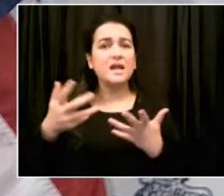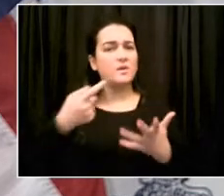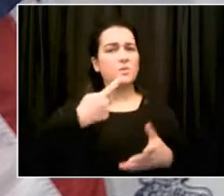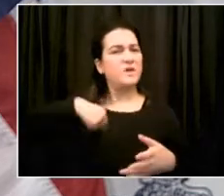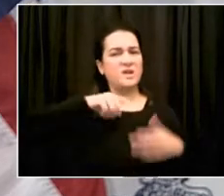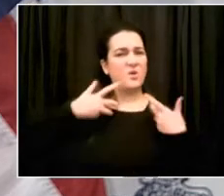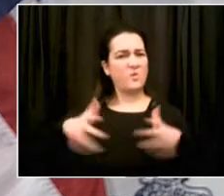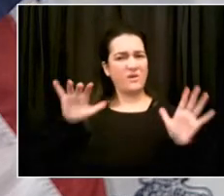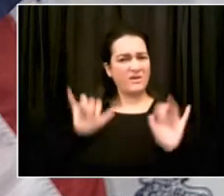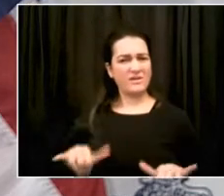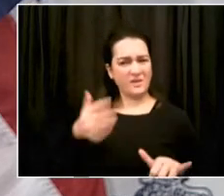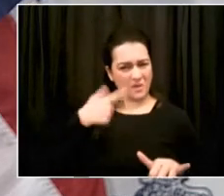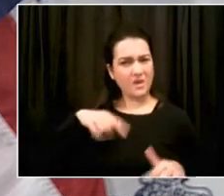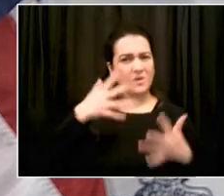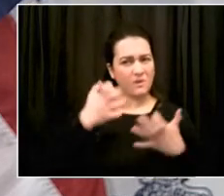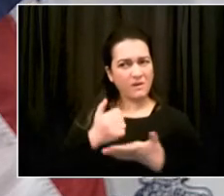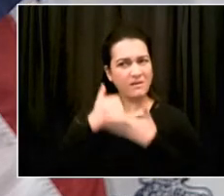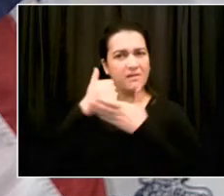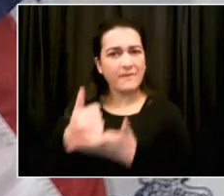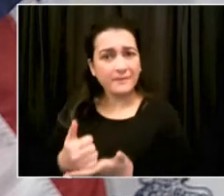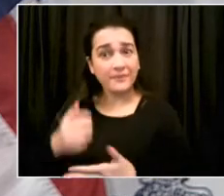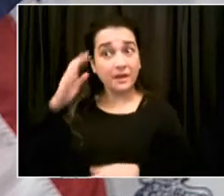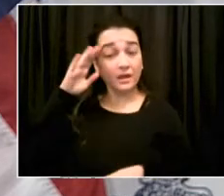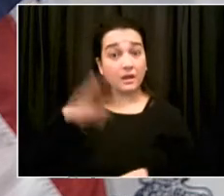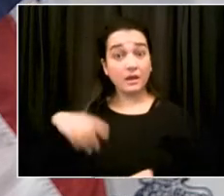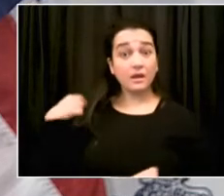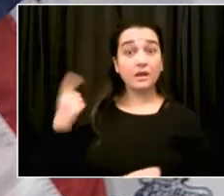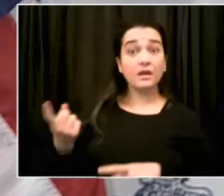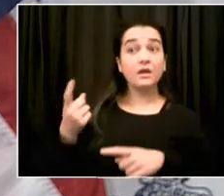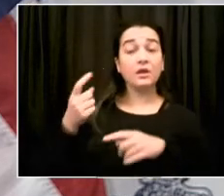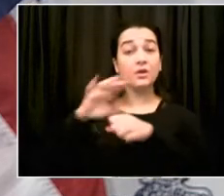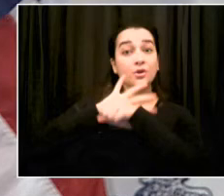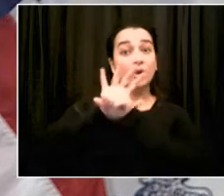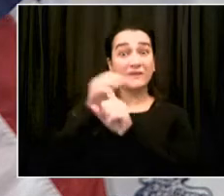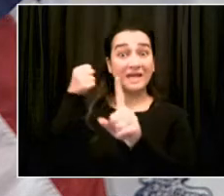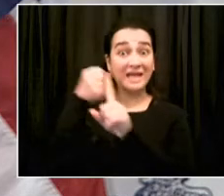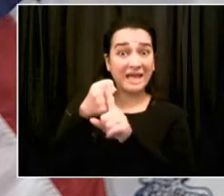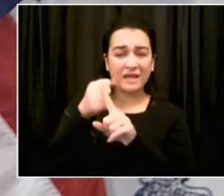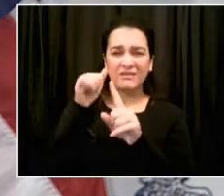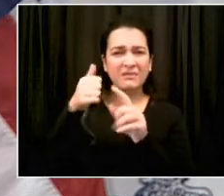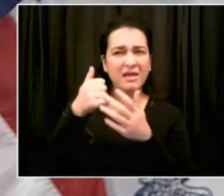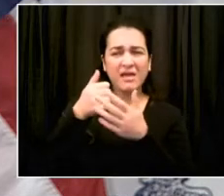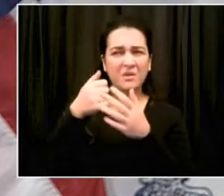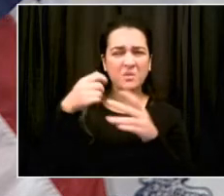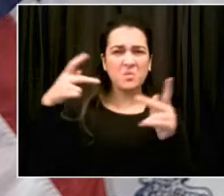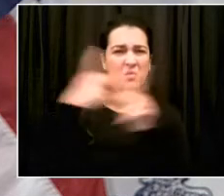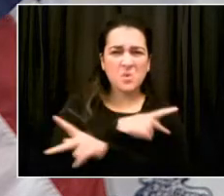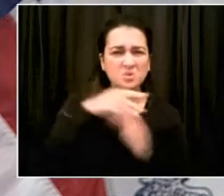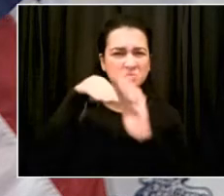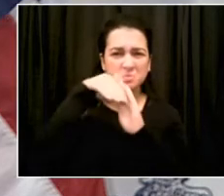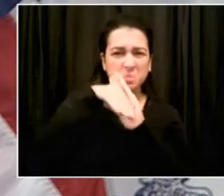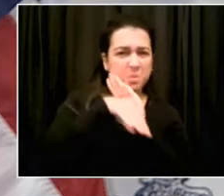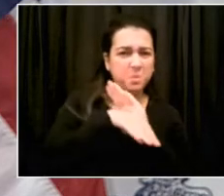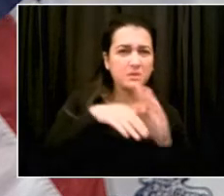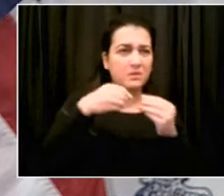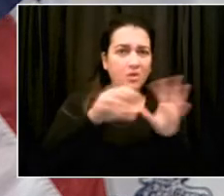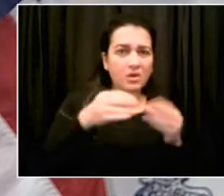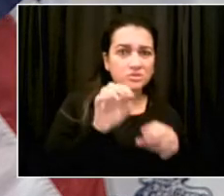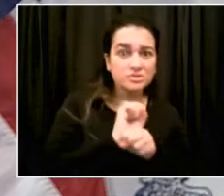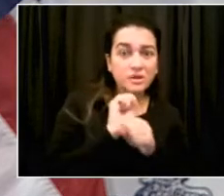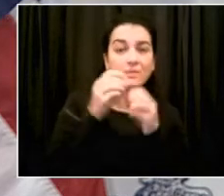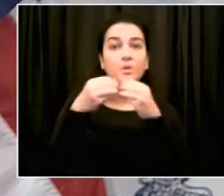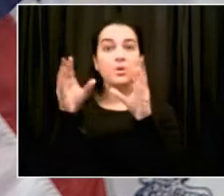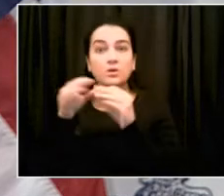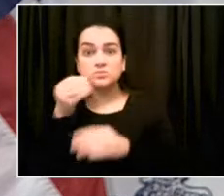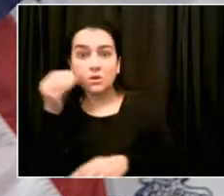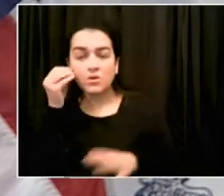why when we create affordable housing, it changes lives. It changes a whole family's life for years, for decades ahead. And I want you